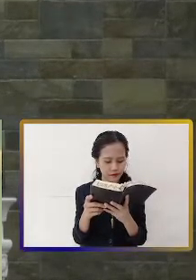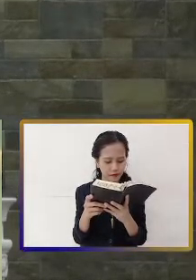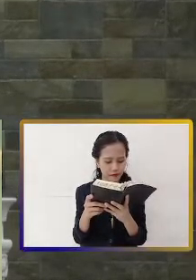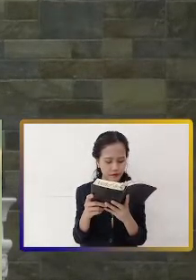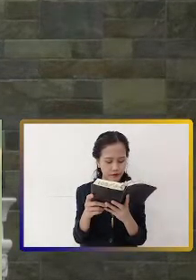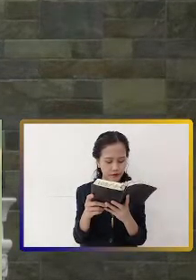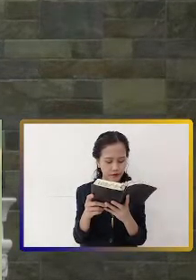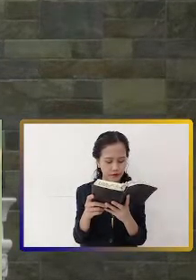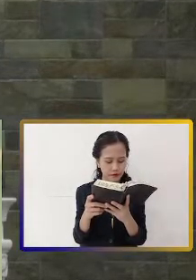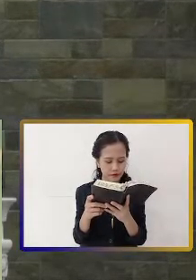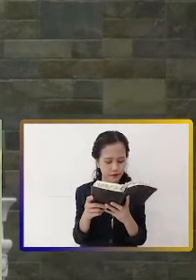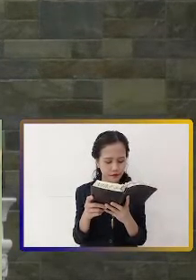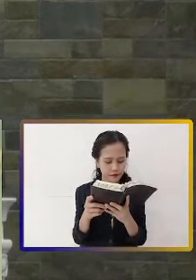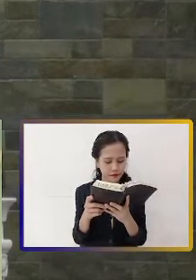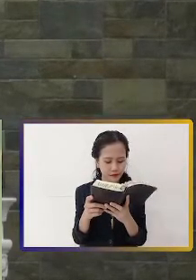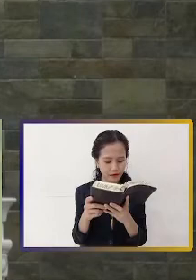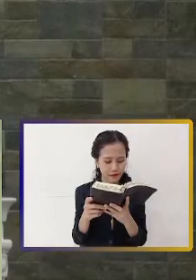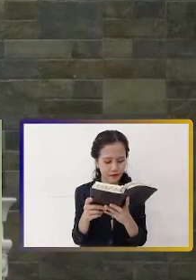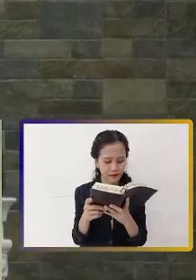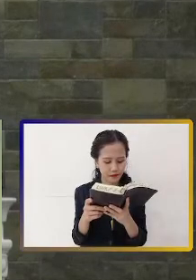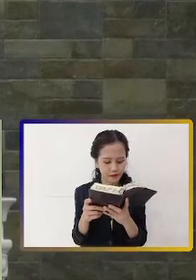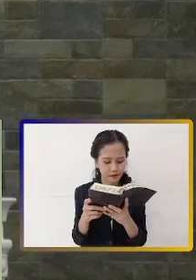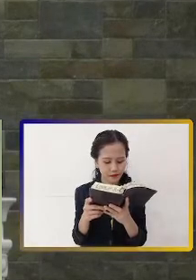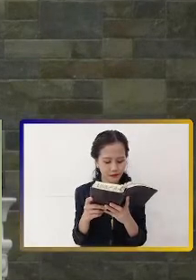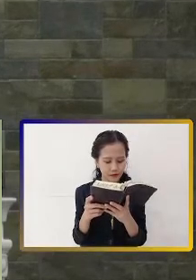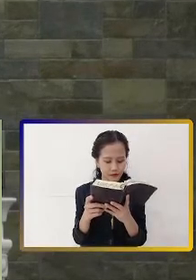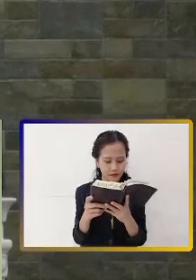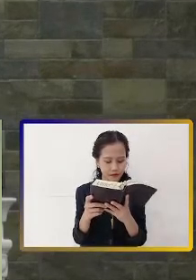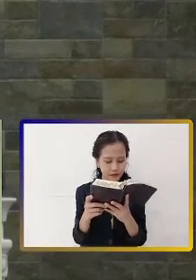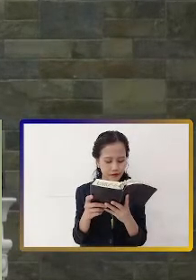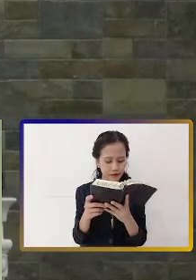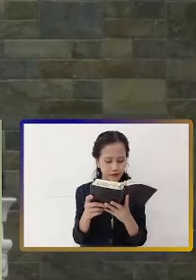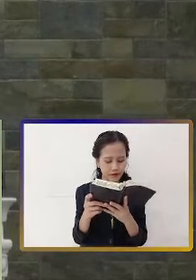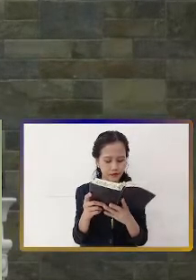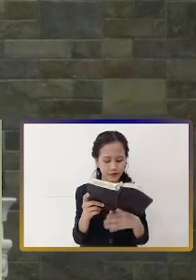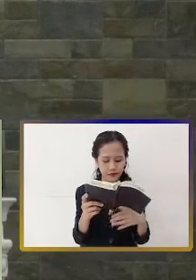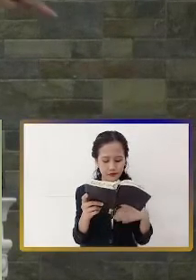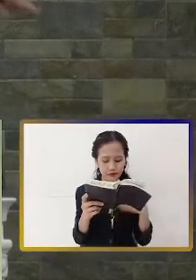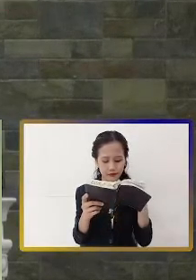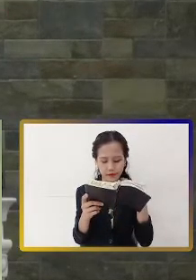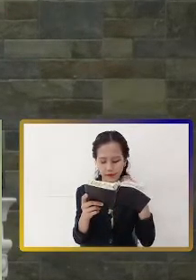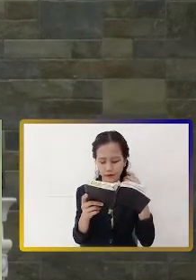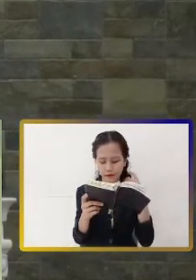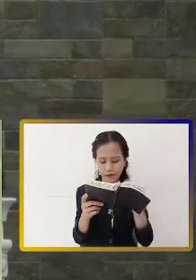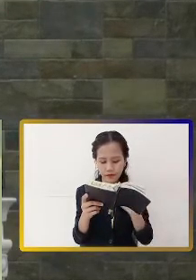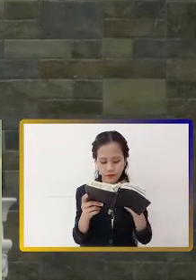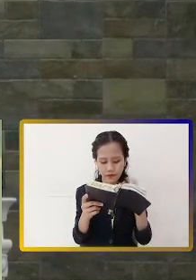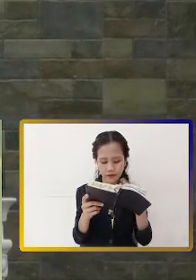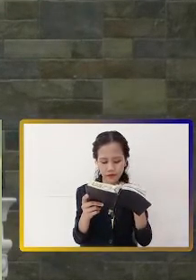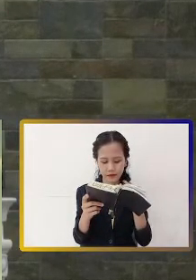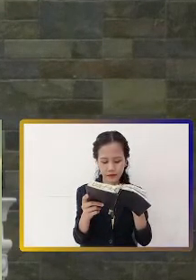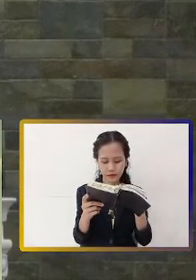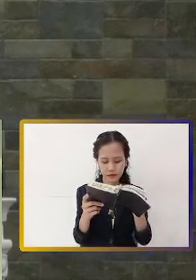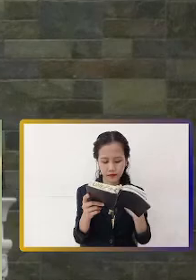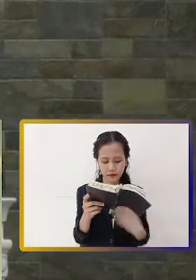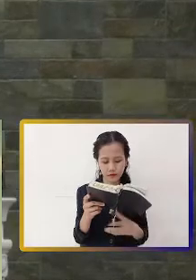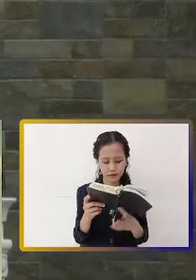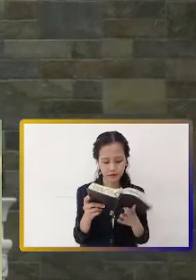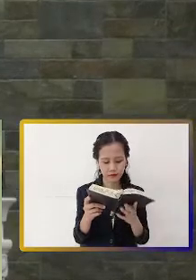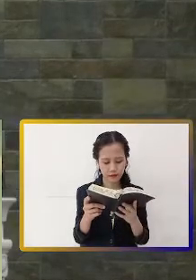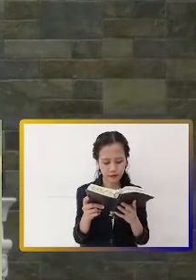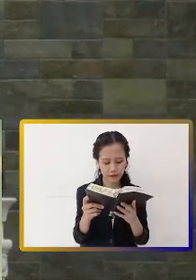So that there shall not be any among the kings like unto thee all the days. All thy